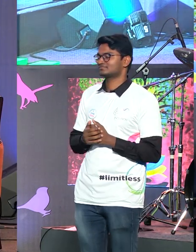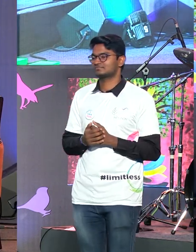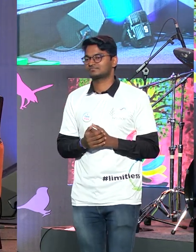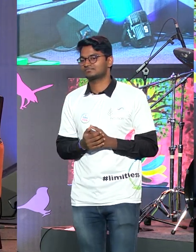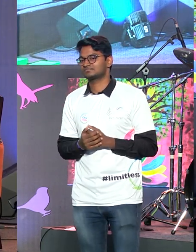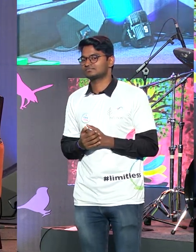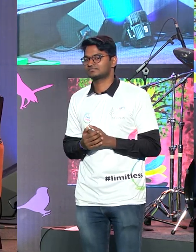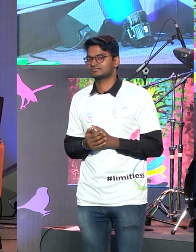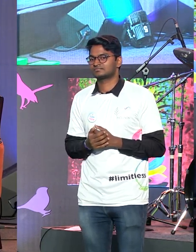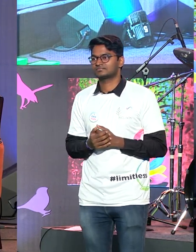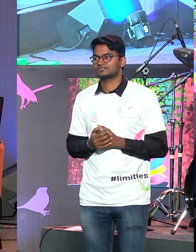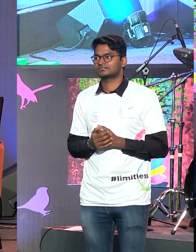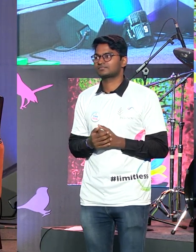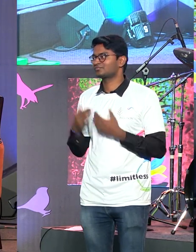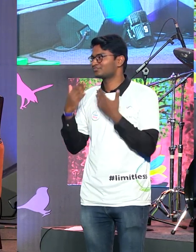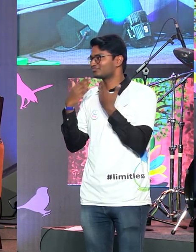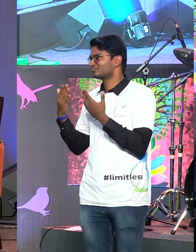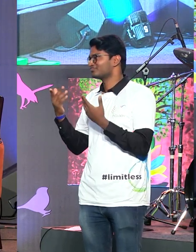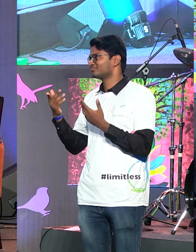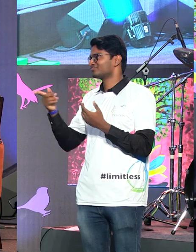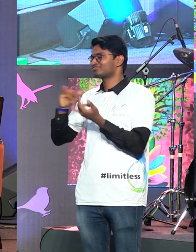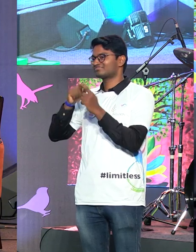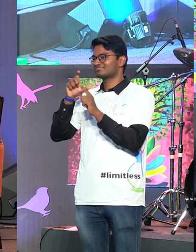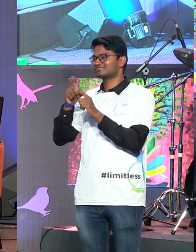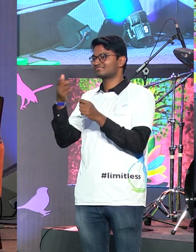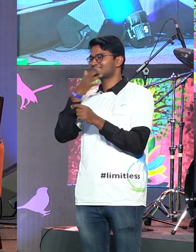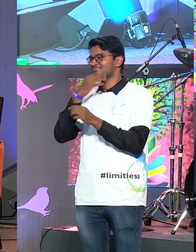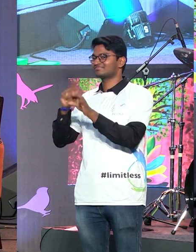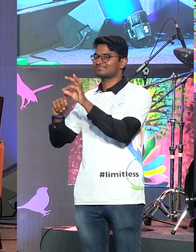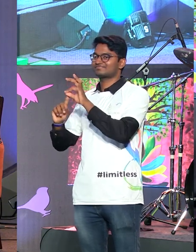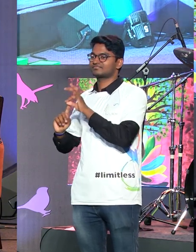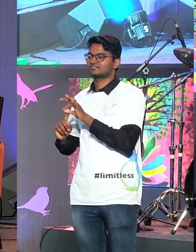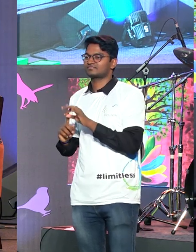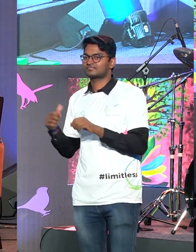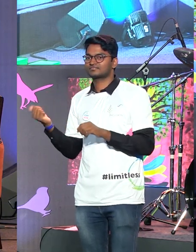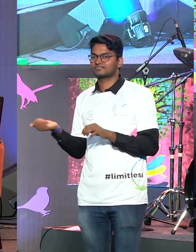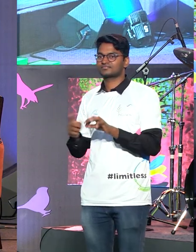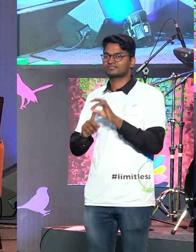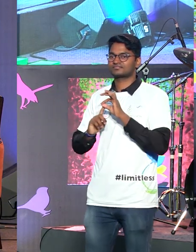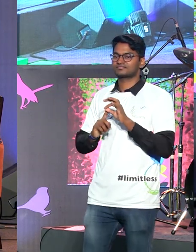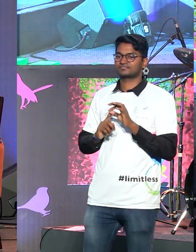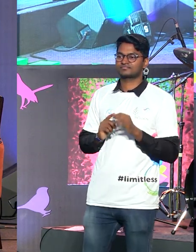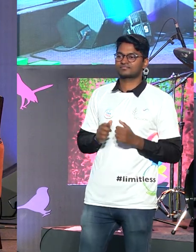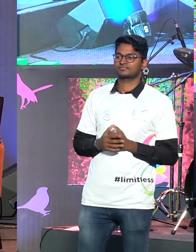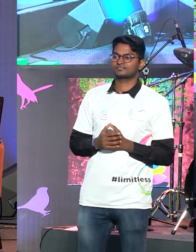Siddharth, for that beautiful question. Yes, I have, boy,